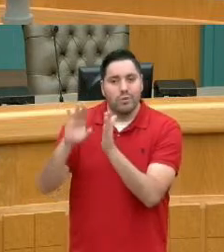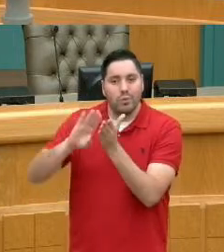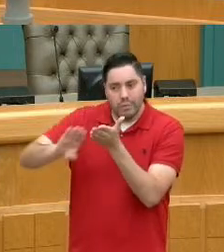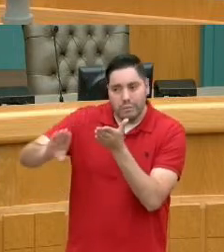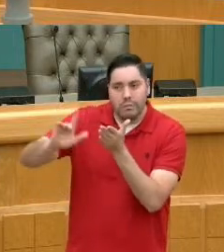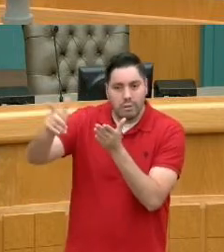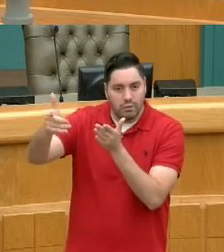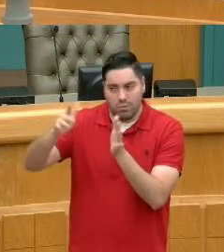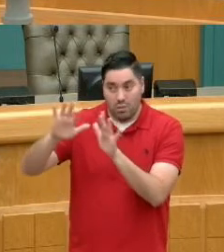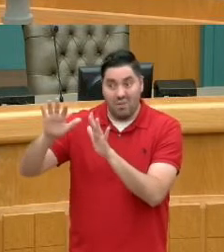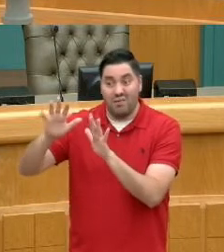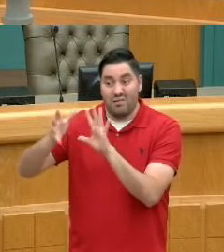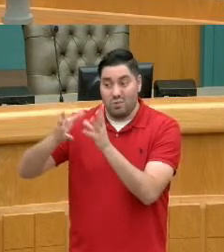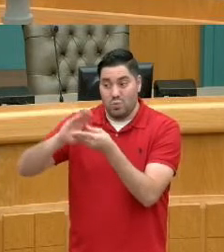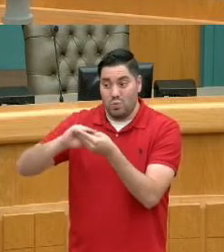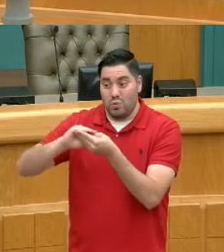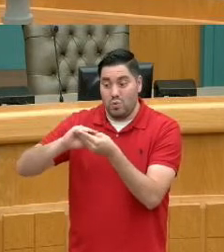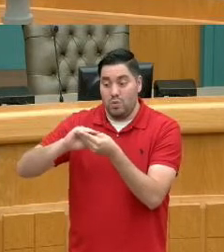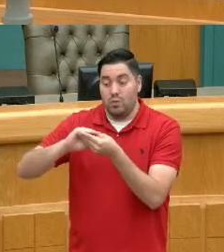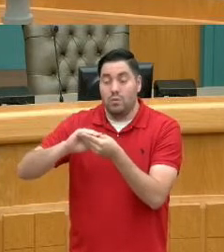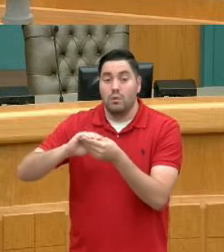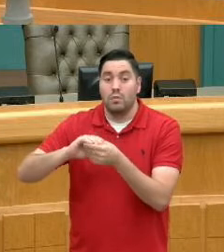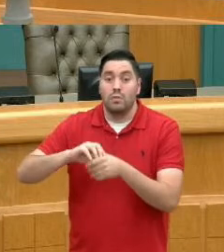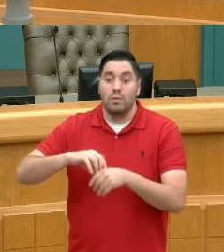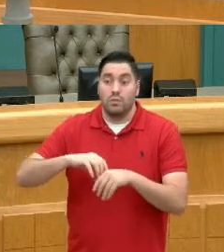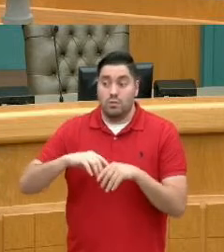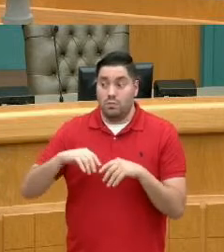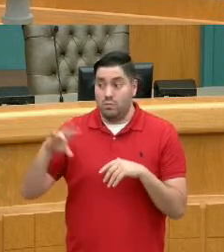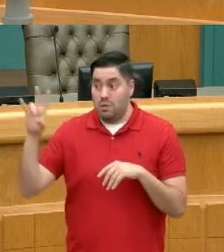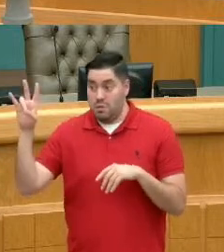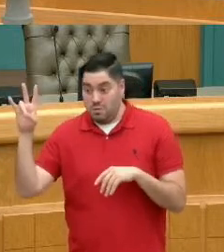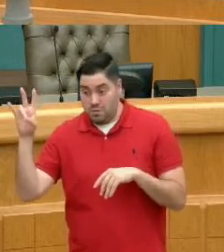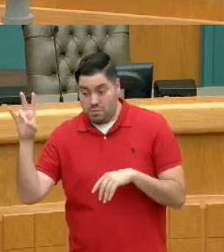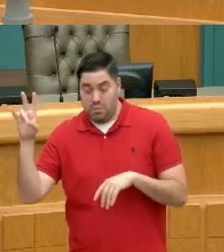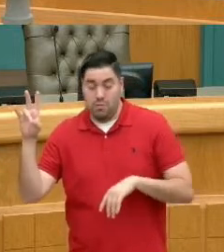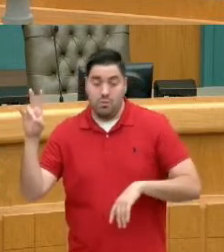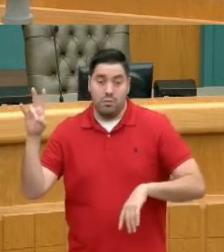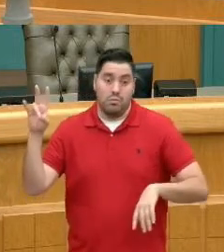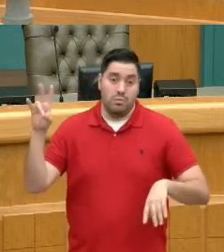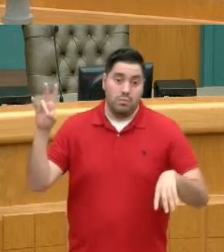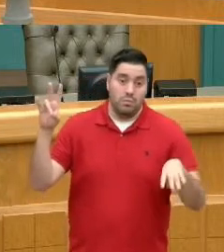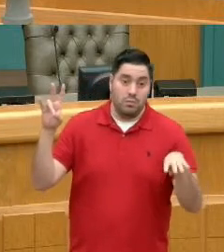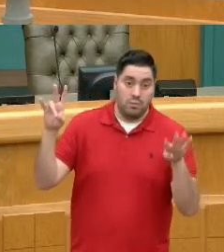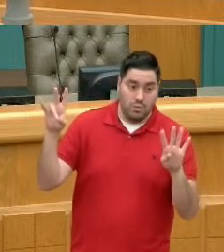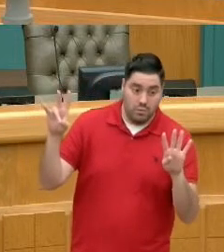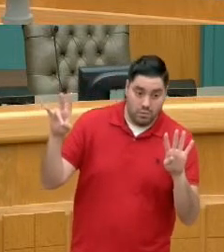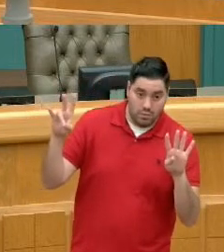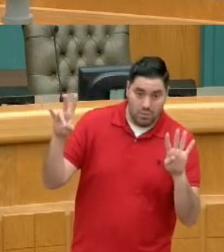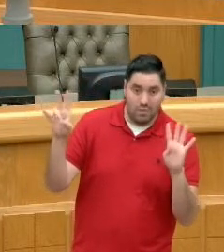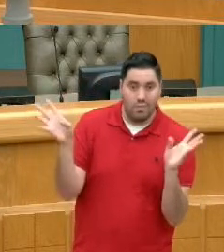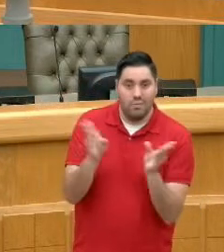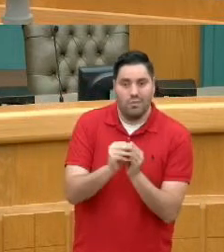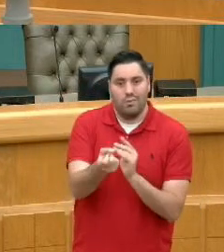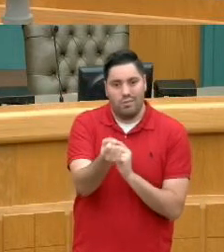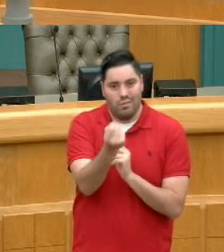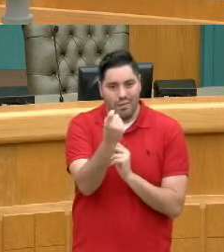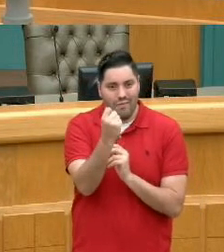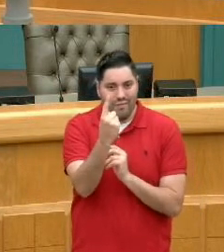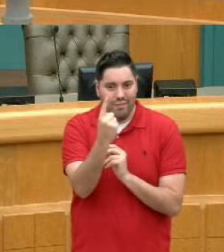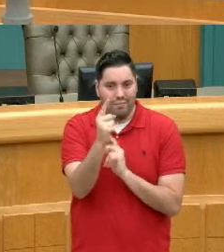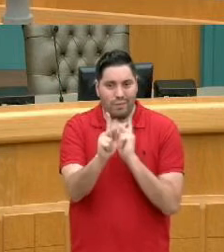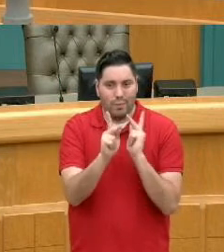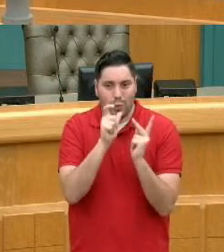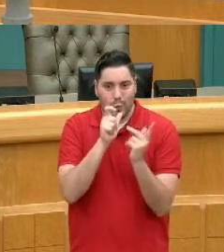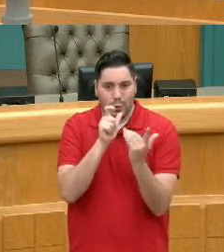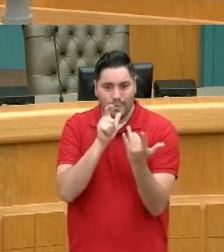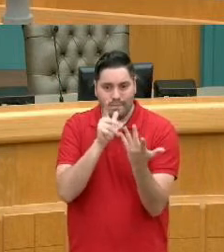So that's a total of 11 in that category because of that one person who was